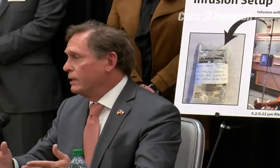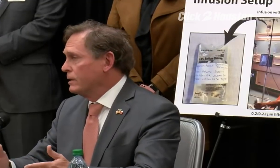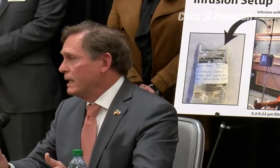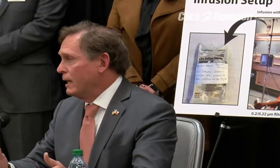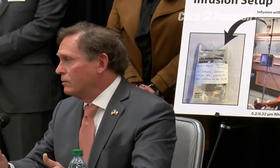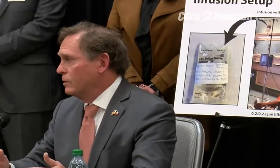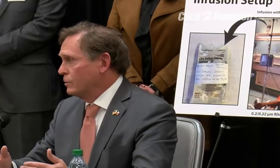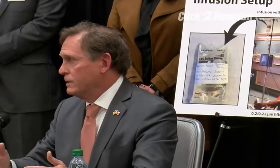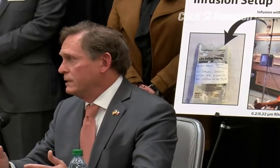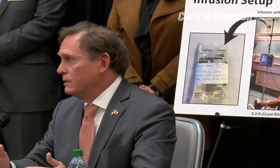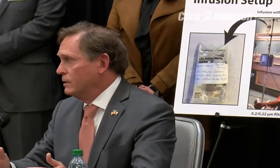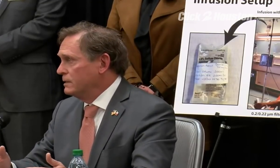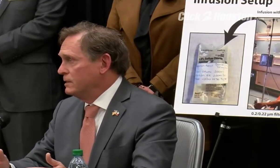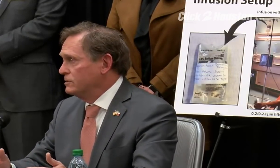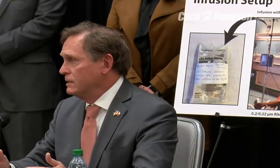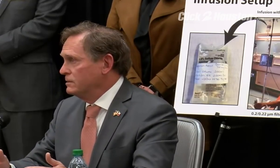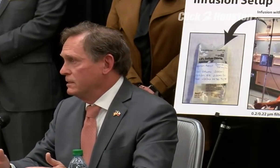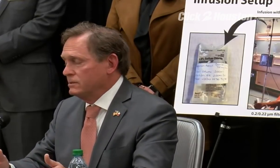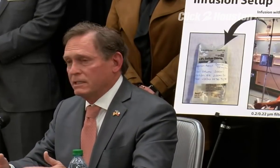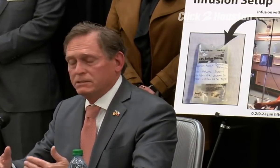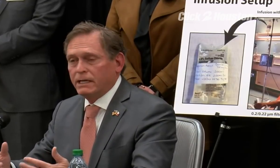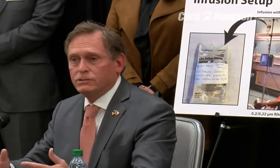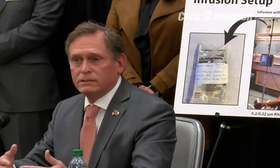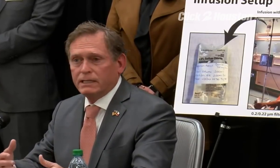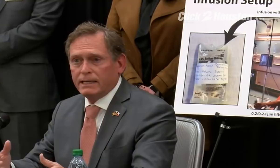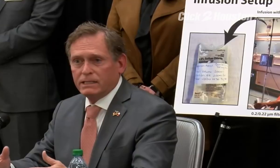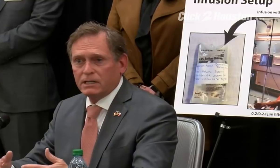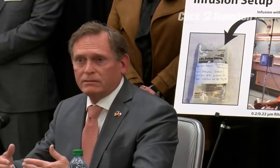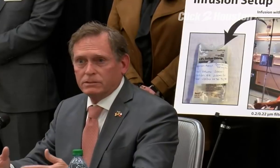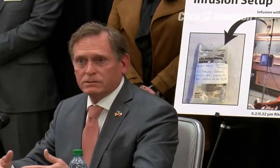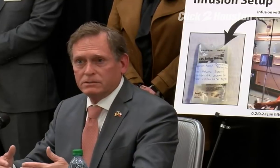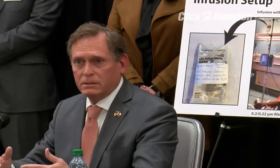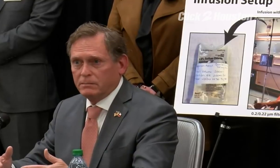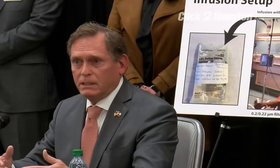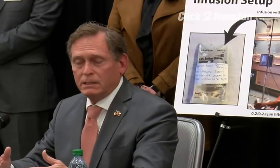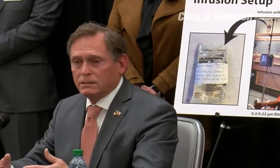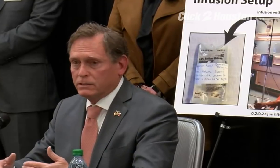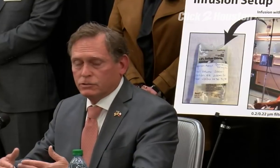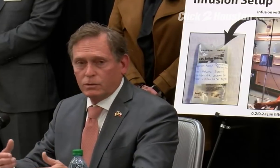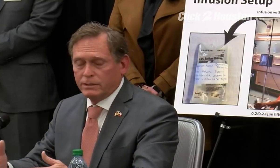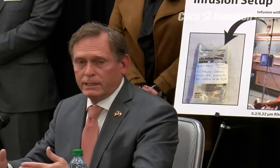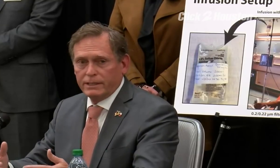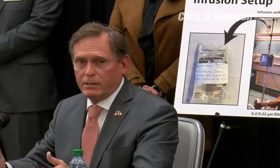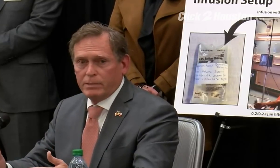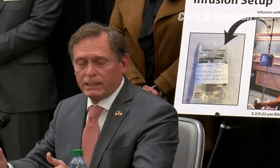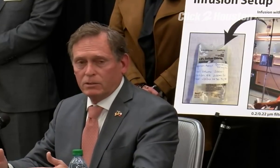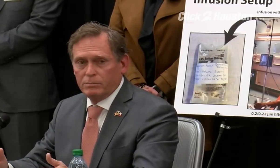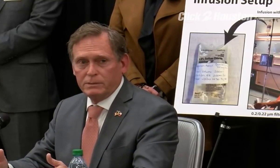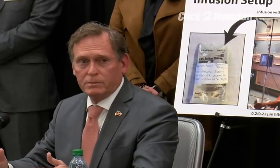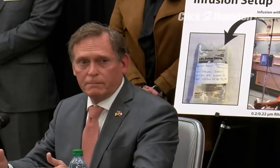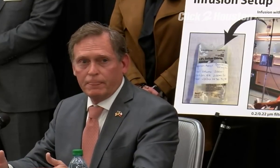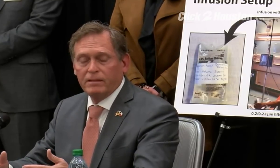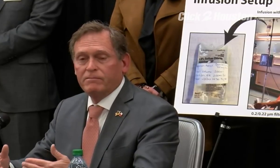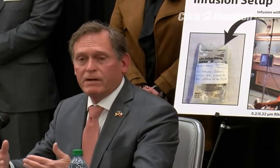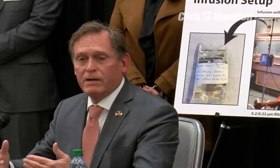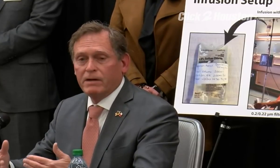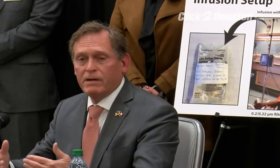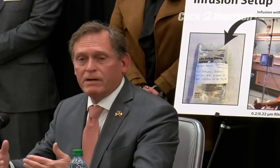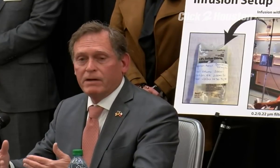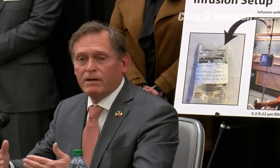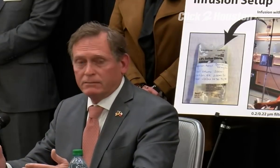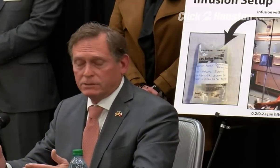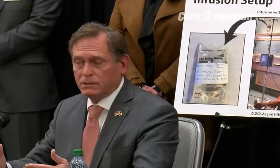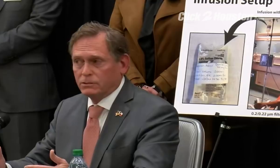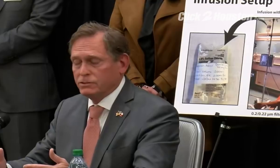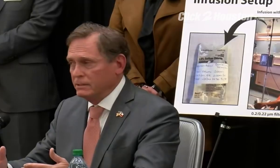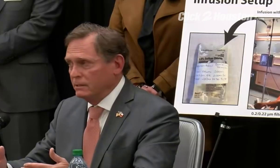But here and now, what we're dealing with is a contagion that has obviously some extraordinary impact on people. The vast